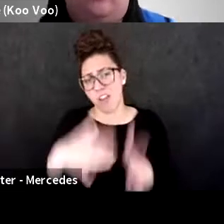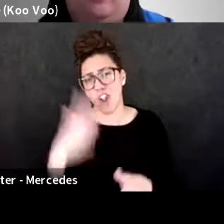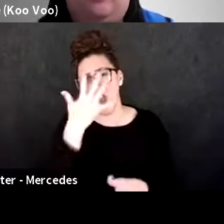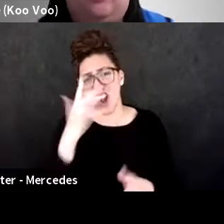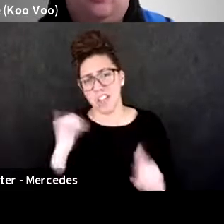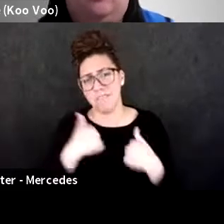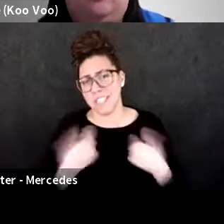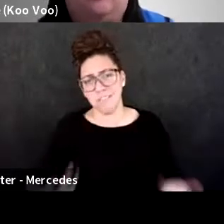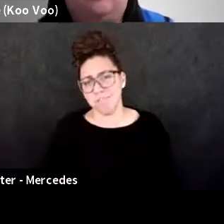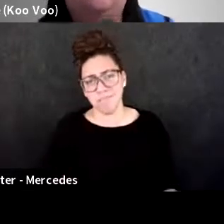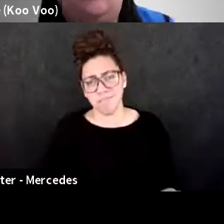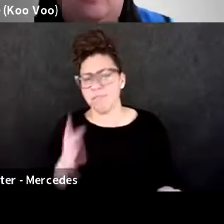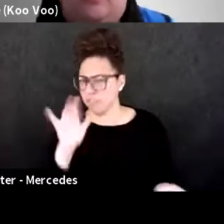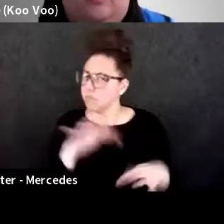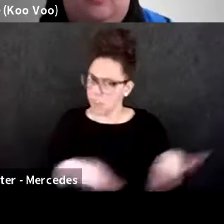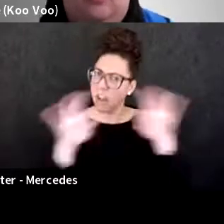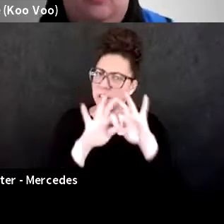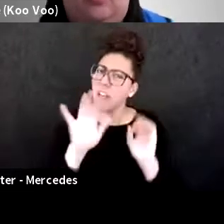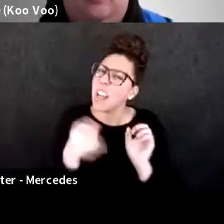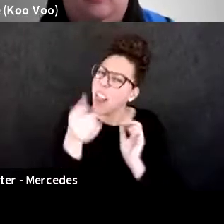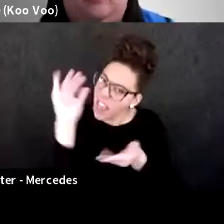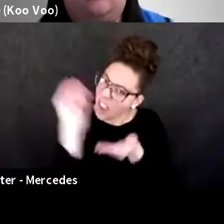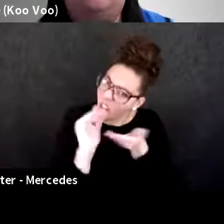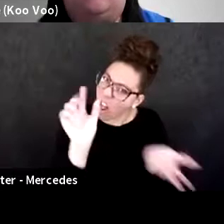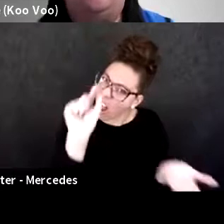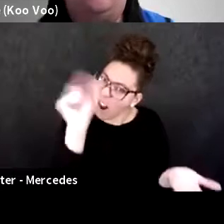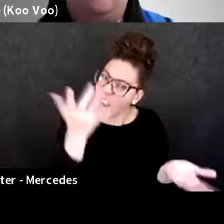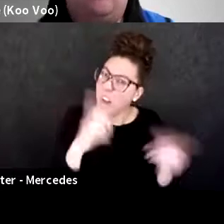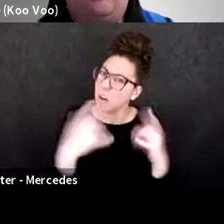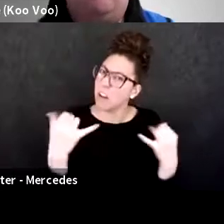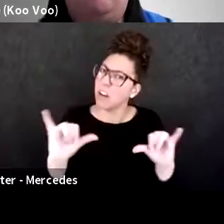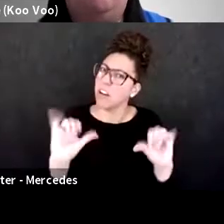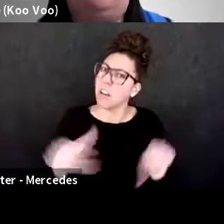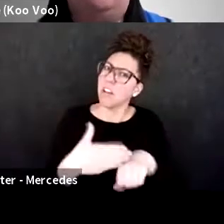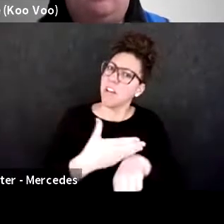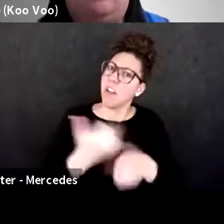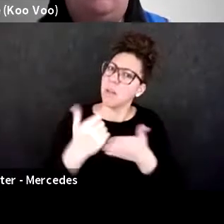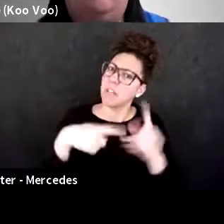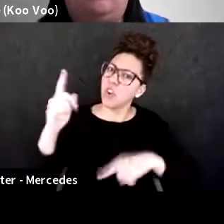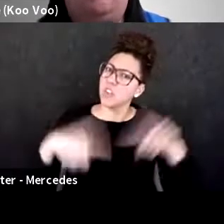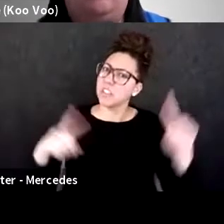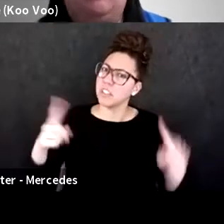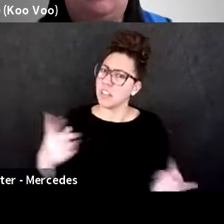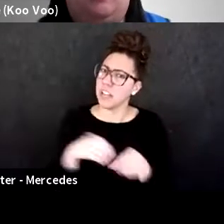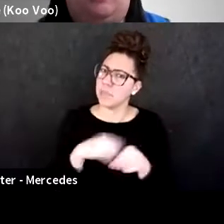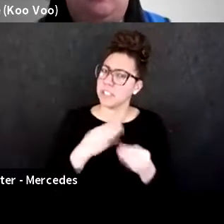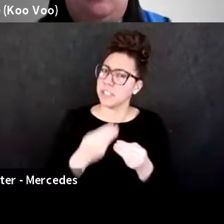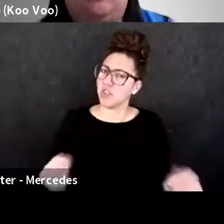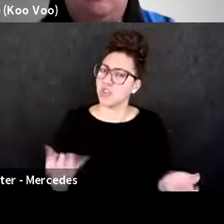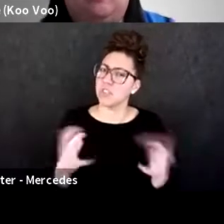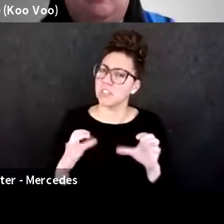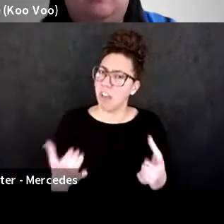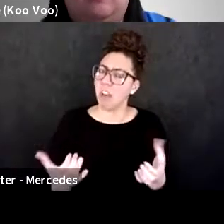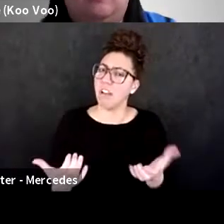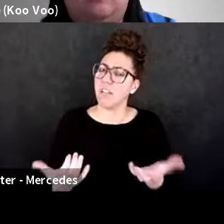really important that we can, you know, something little that we can do to start taking steps into creating diversity amongst, you know, our